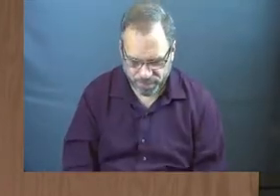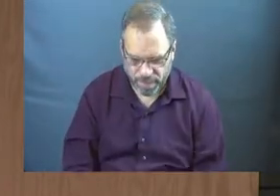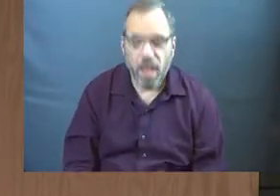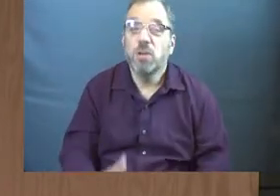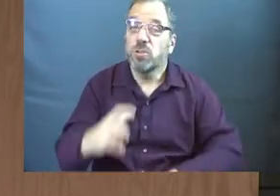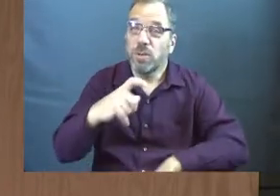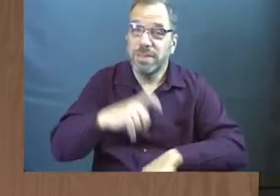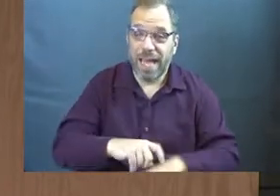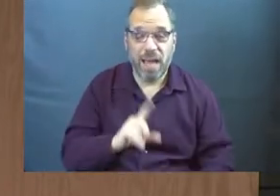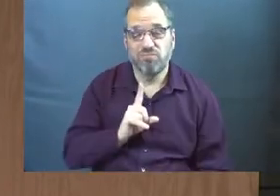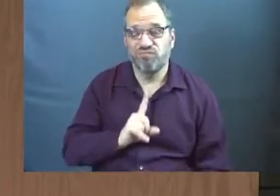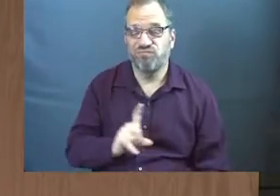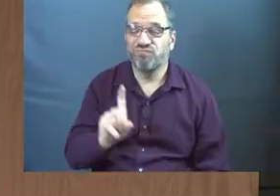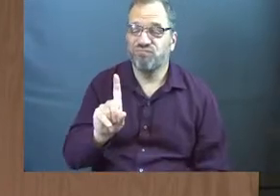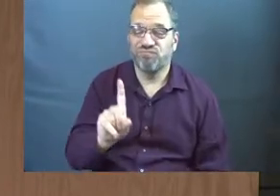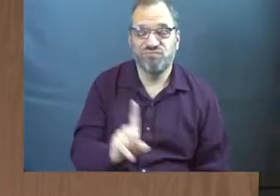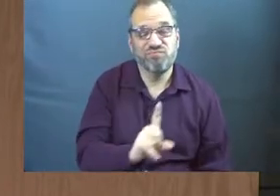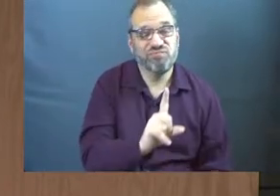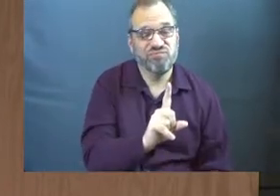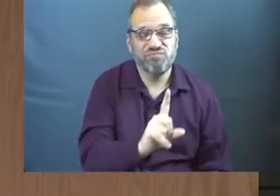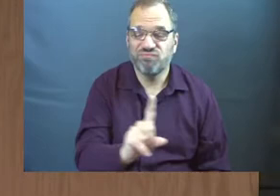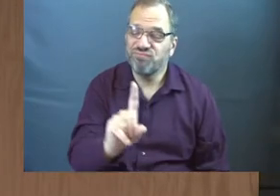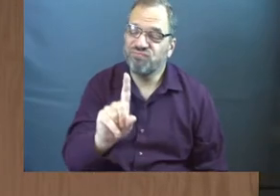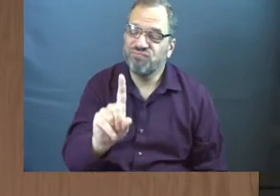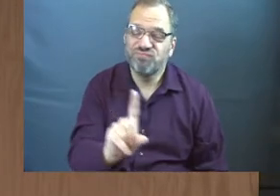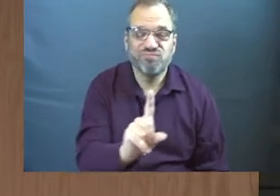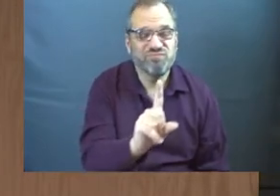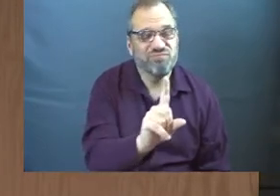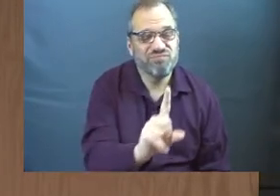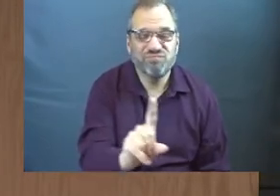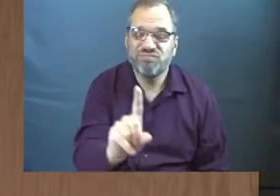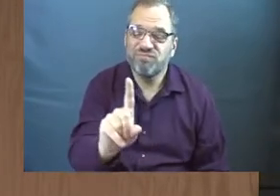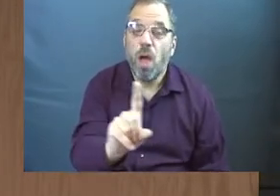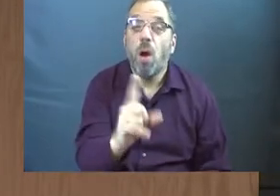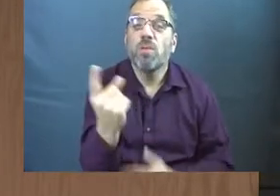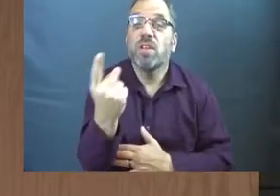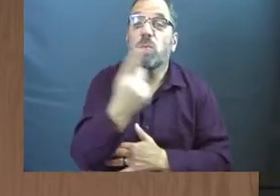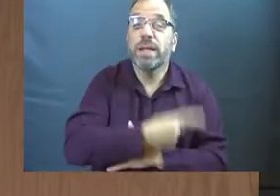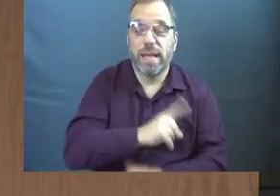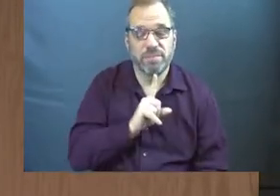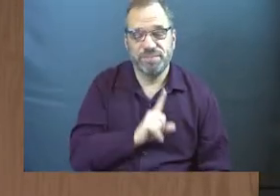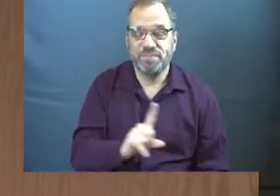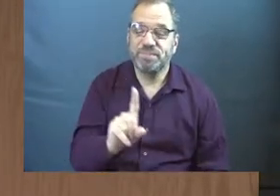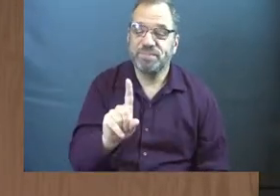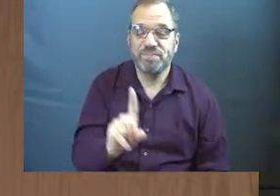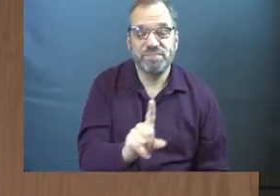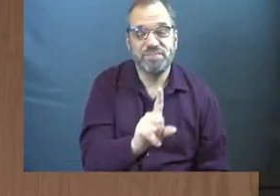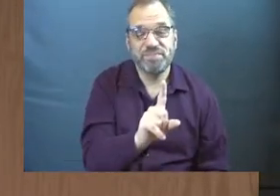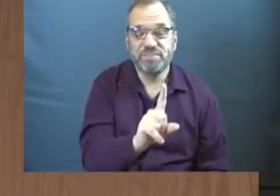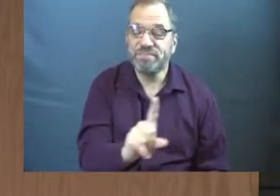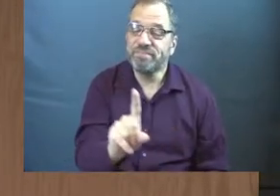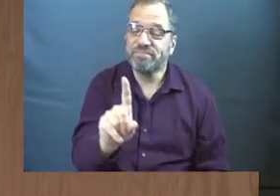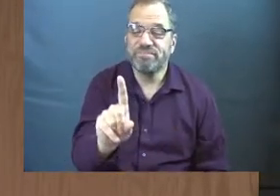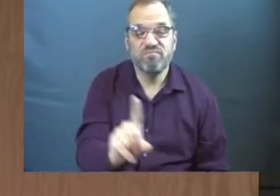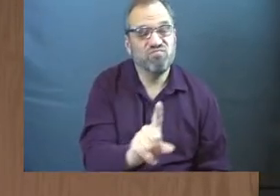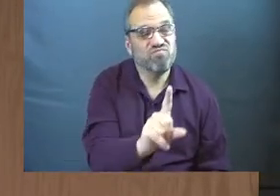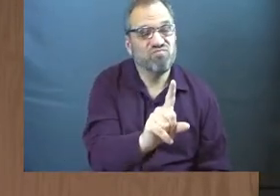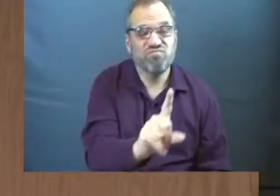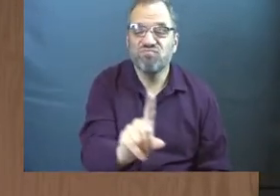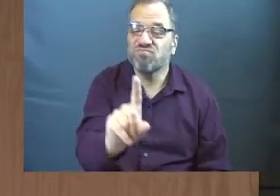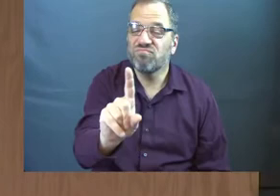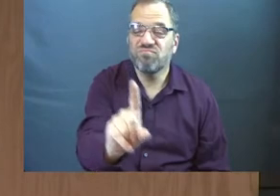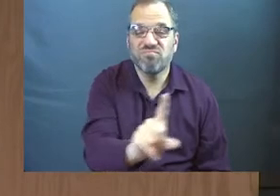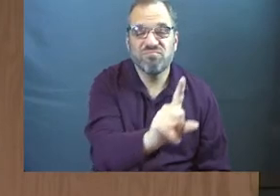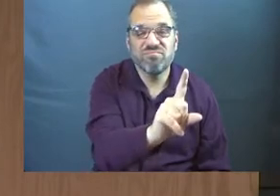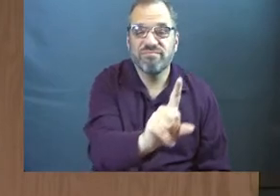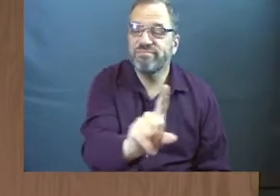And I had time, and I used to take walks and just enjoy. And as I was taking a walk, one day I noticed, and I had noticed it before, but one day I